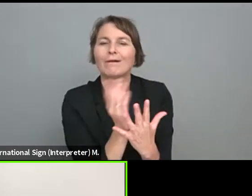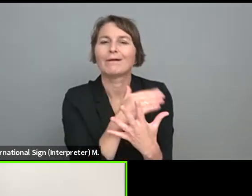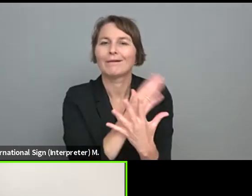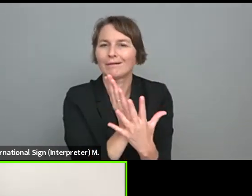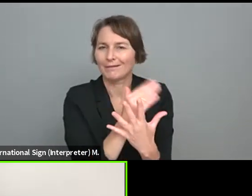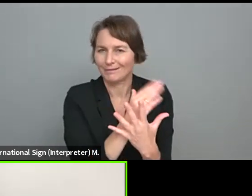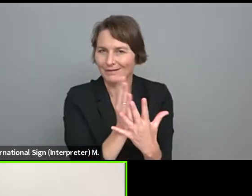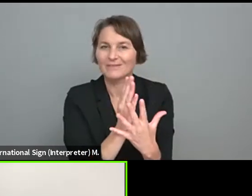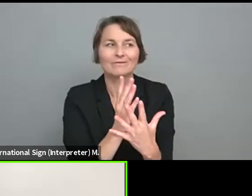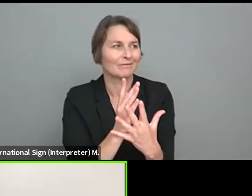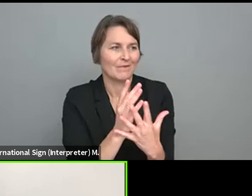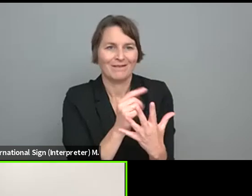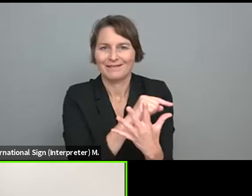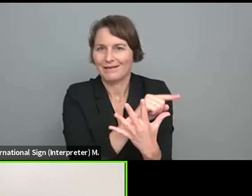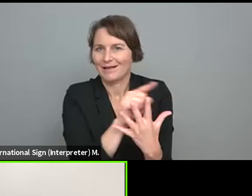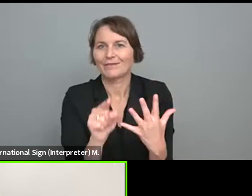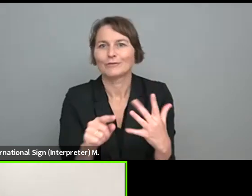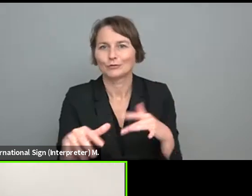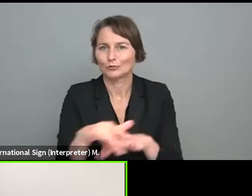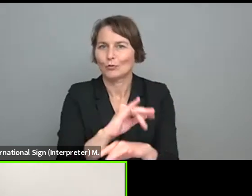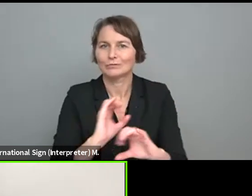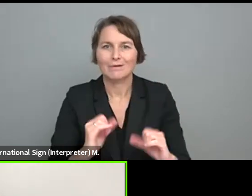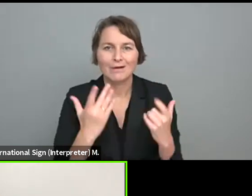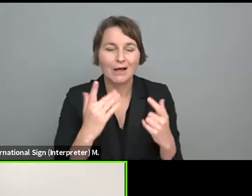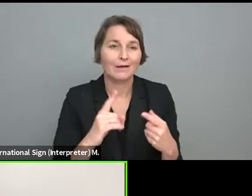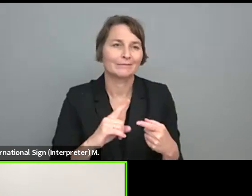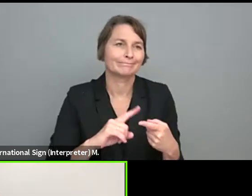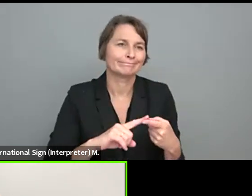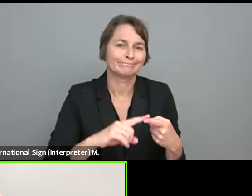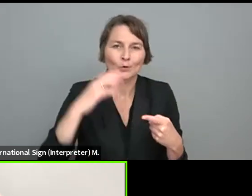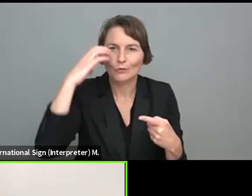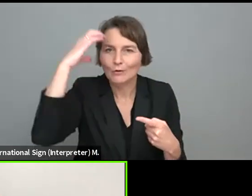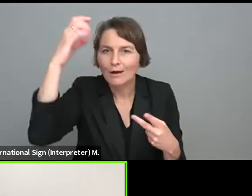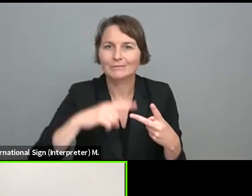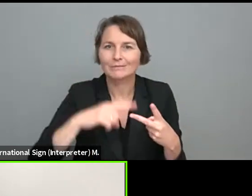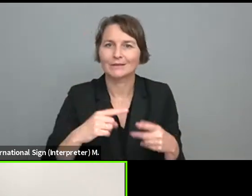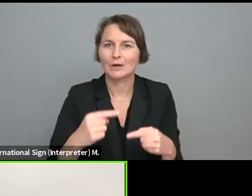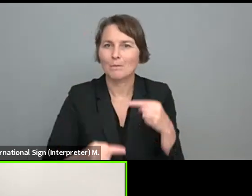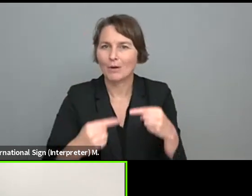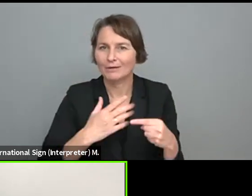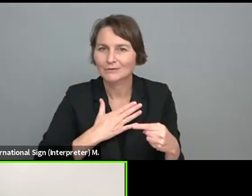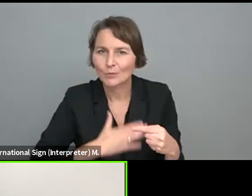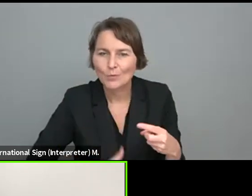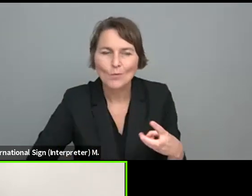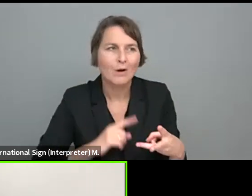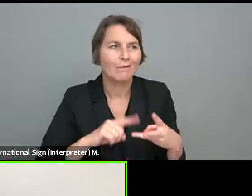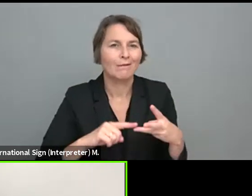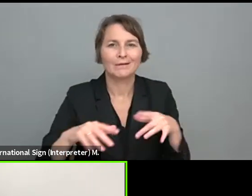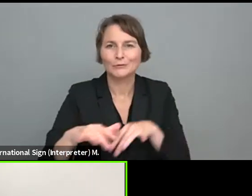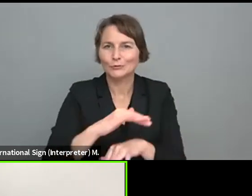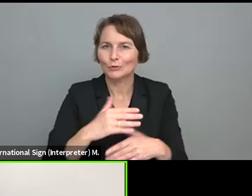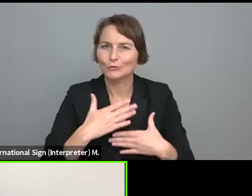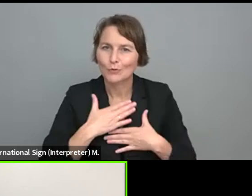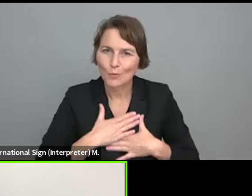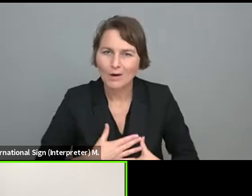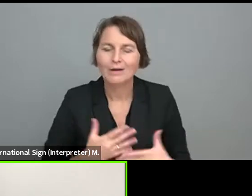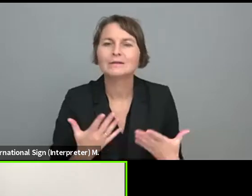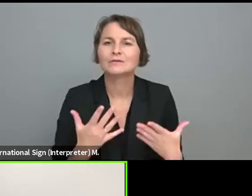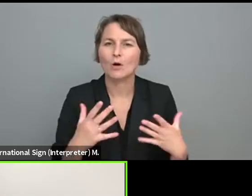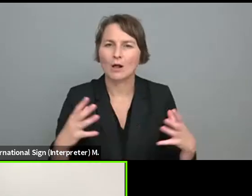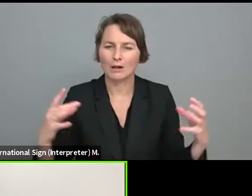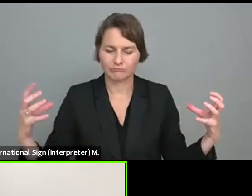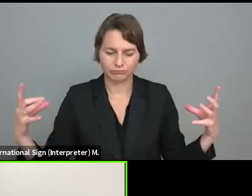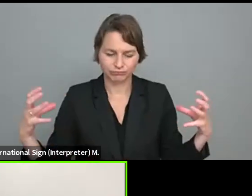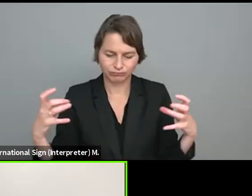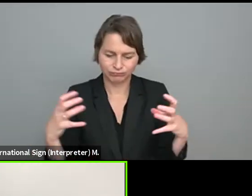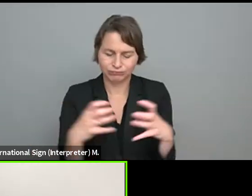life, whether it be government, whether it be the political will, whether it be the social will, and really couple those all together and just have that relentless